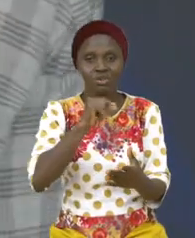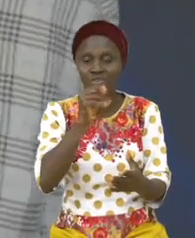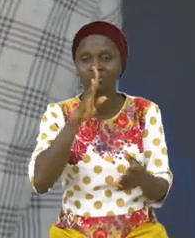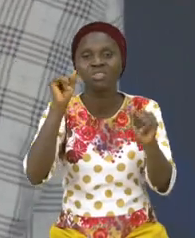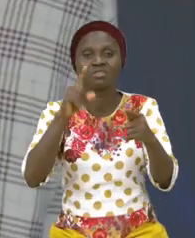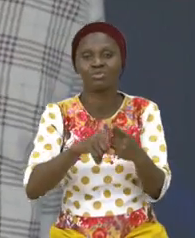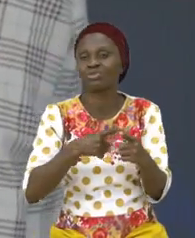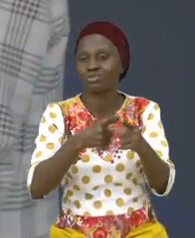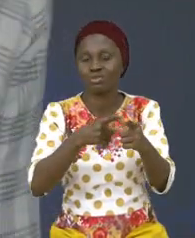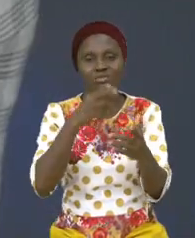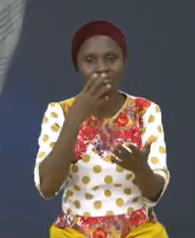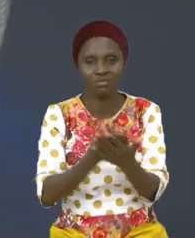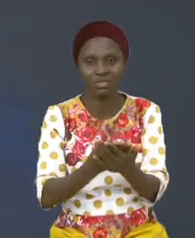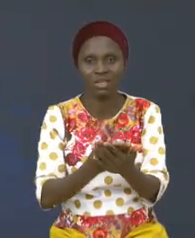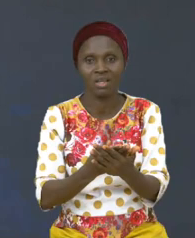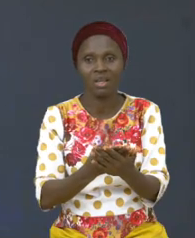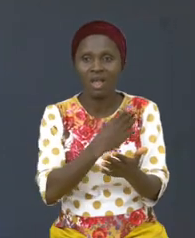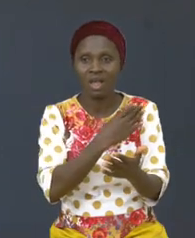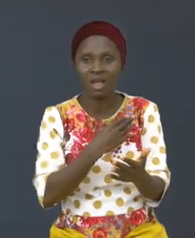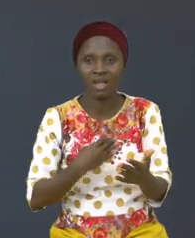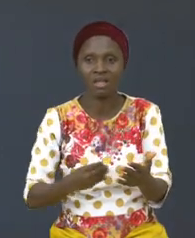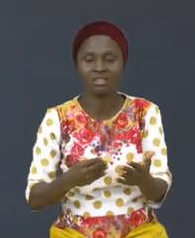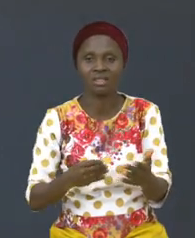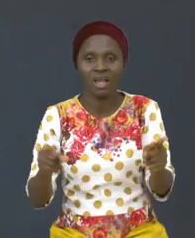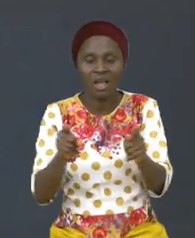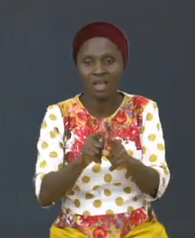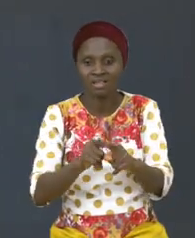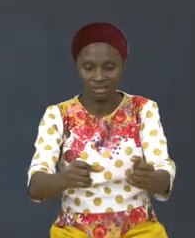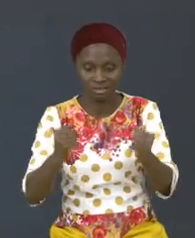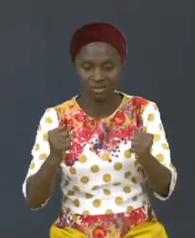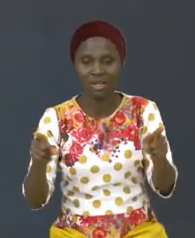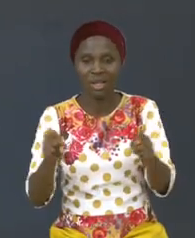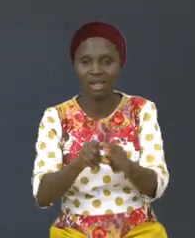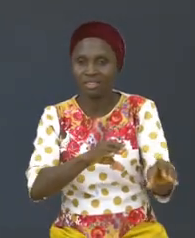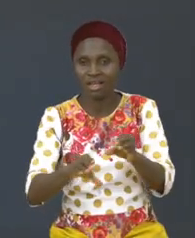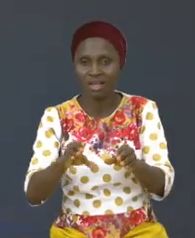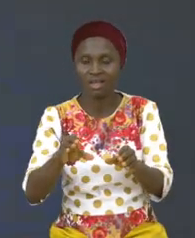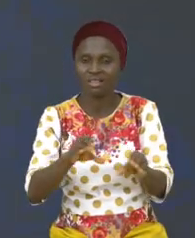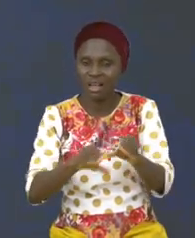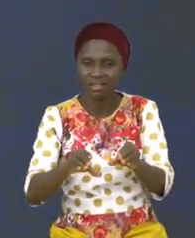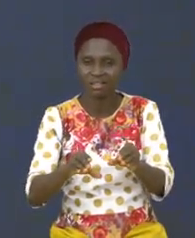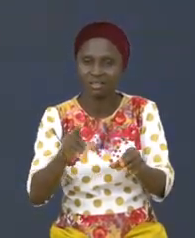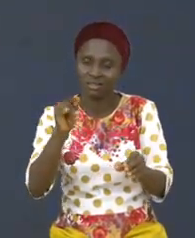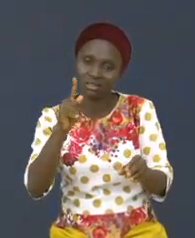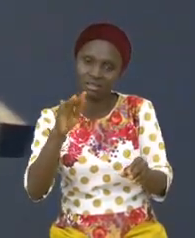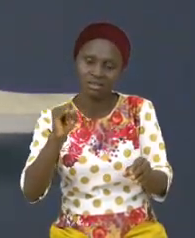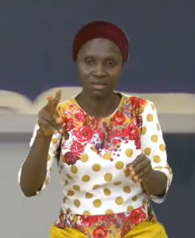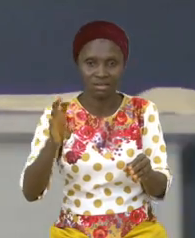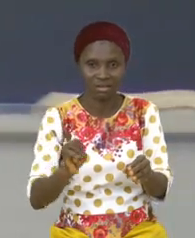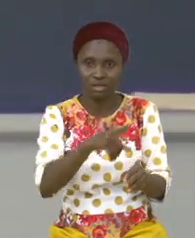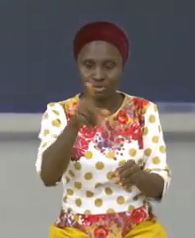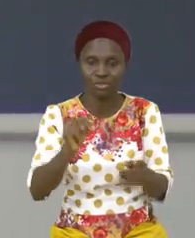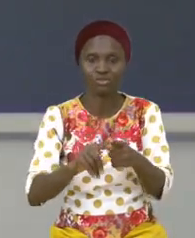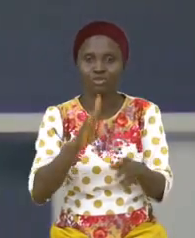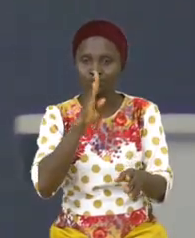to run and be as agile, as active as you ought to be. Therefore, we need